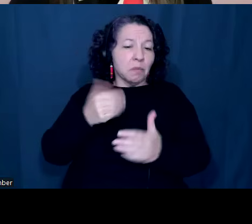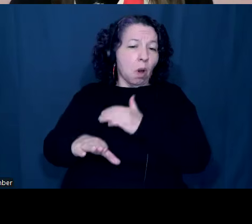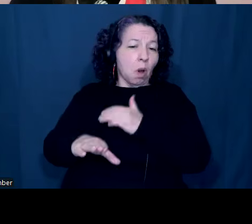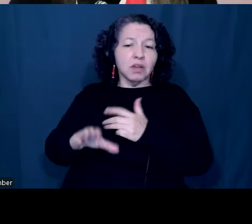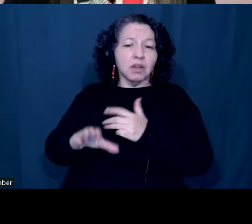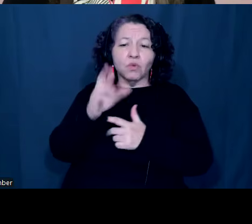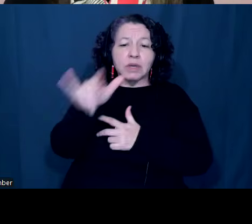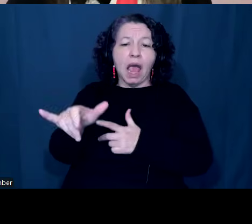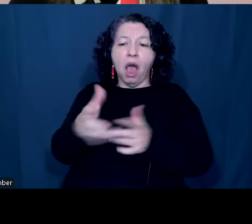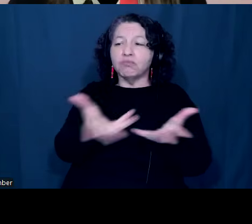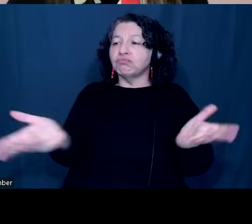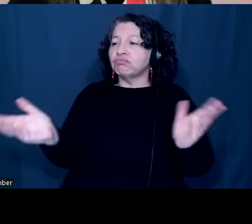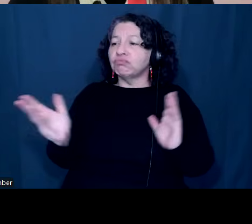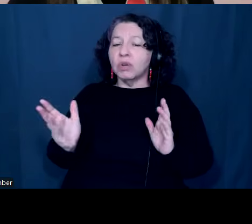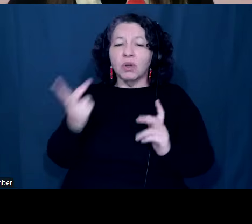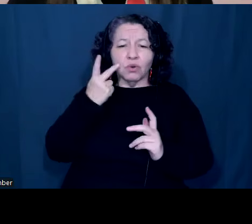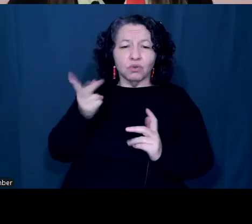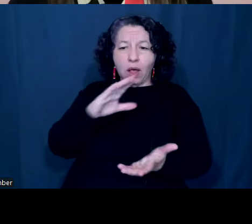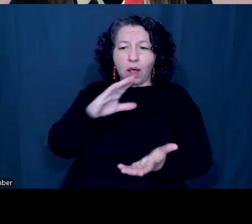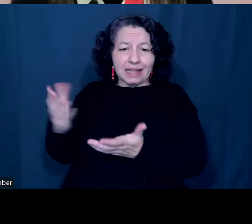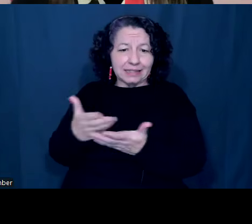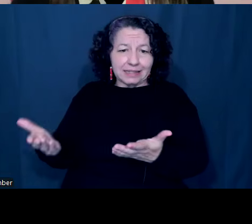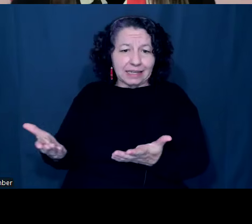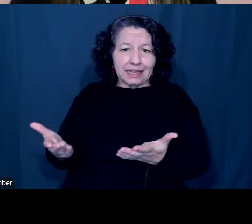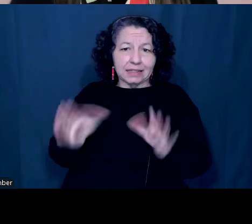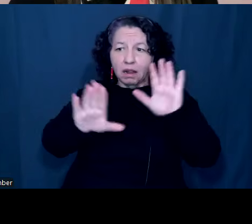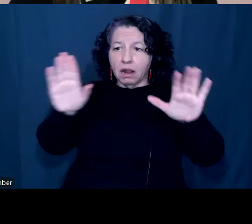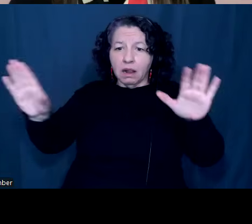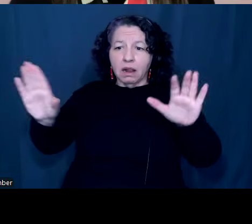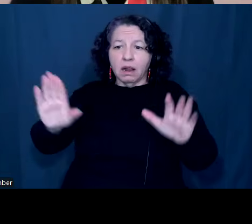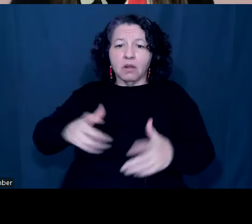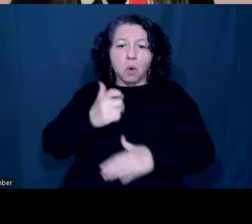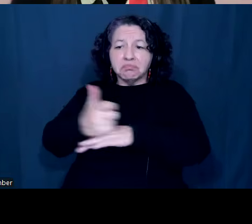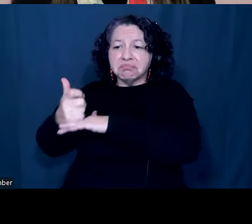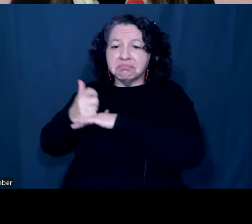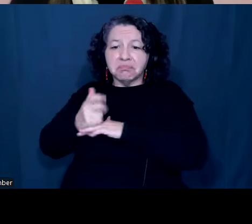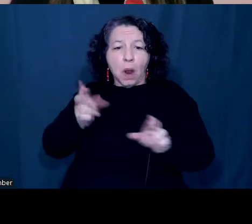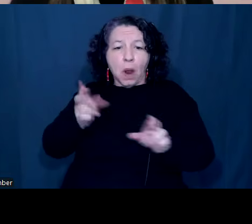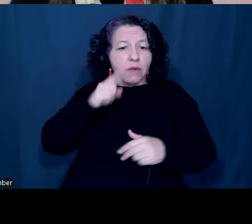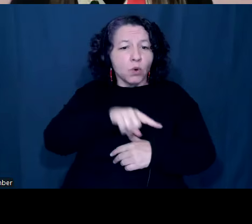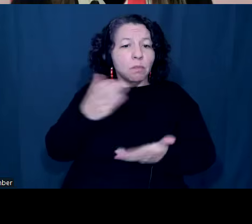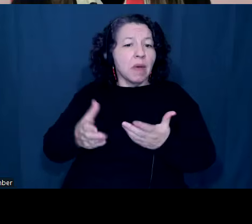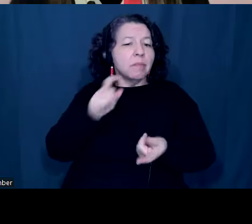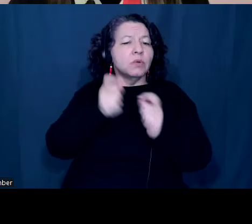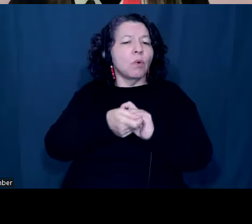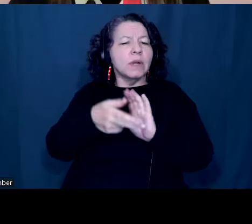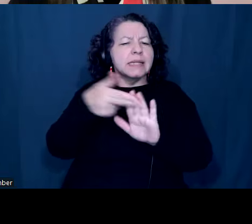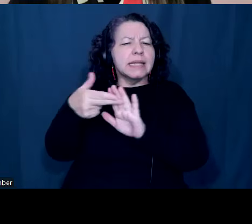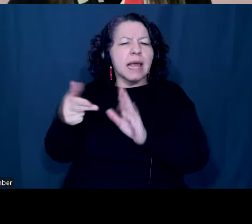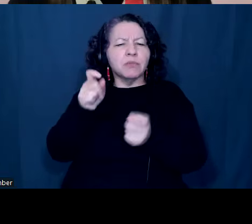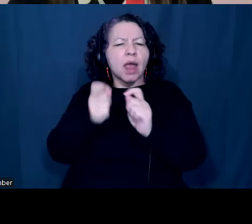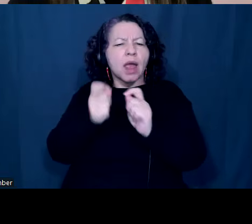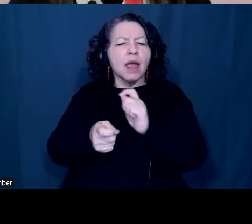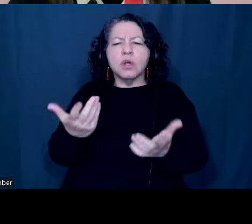seen fewer objects on display. You may have noticed revised labels, new languages,